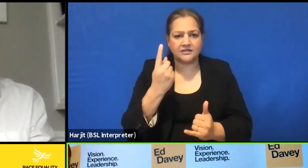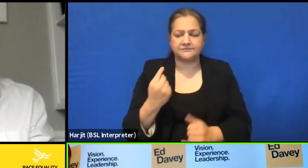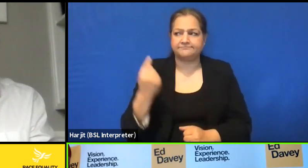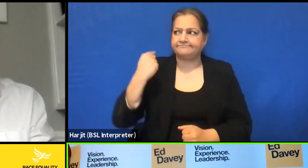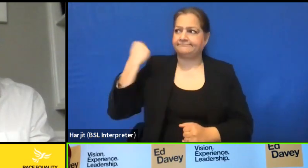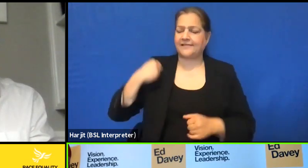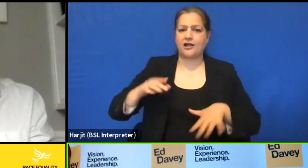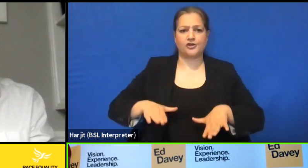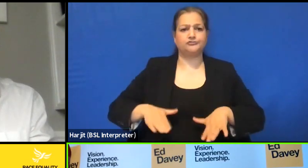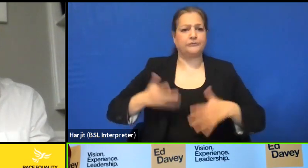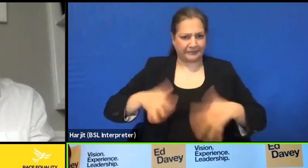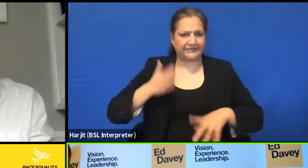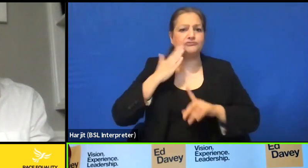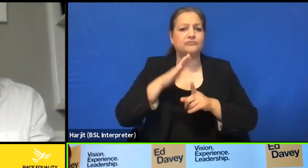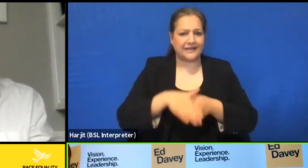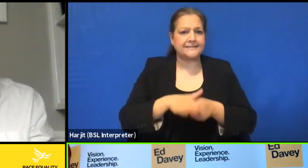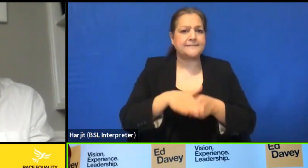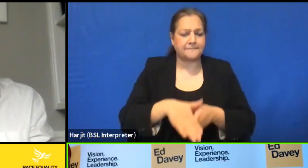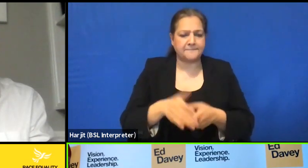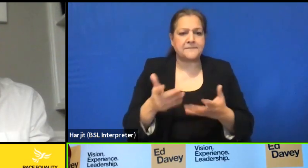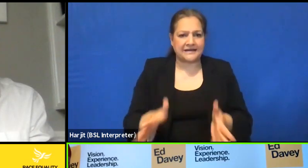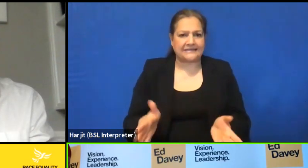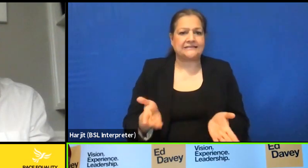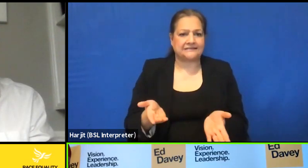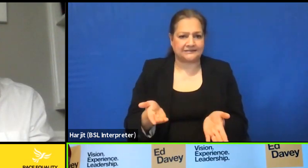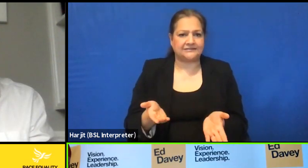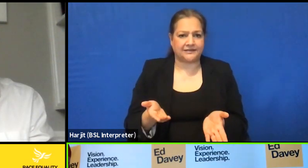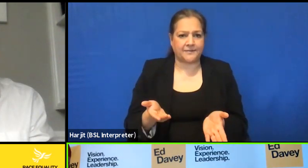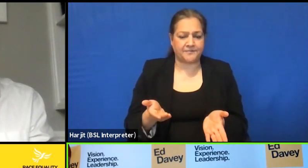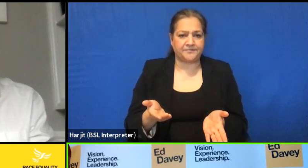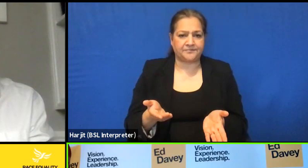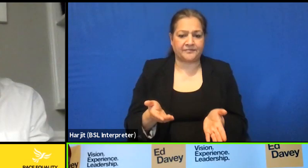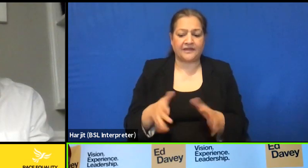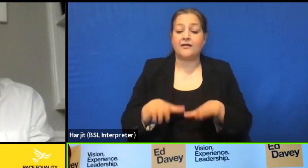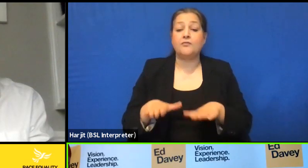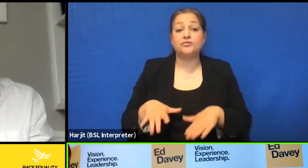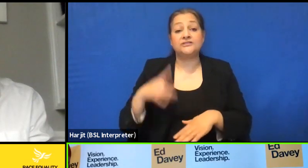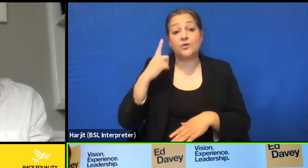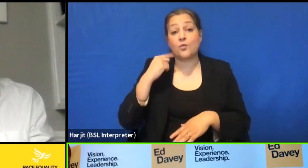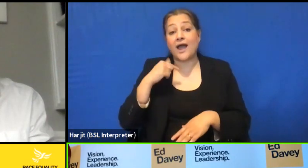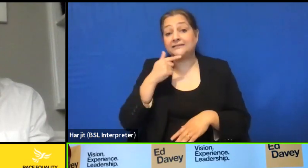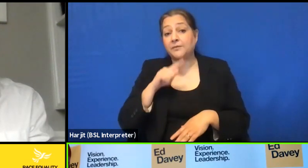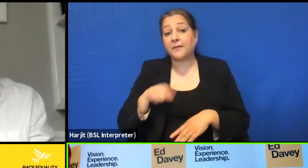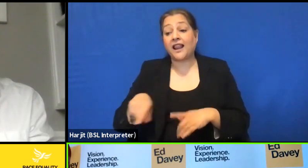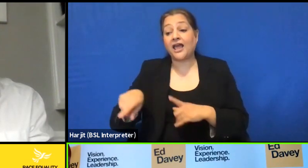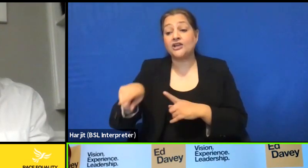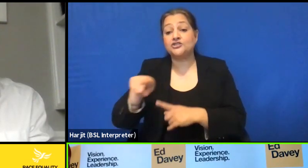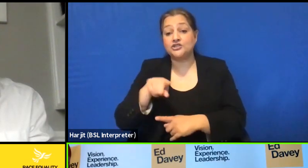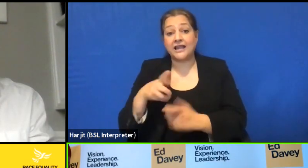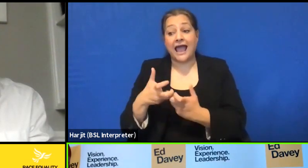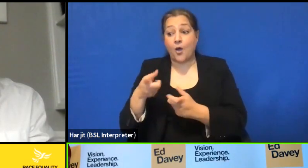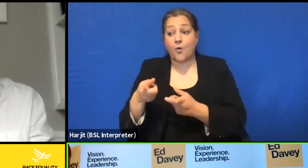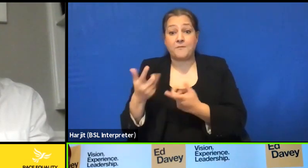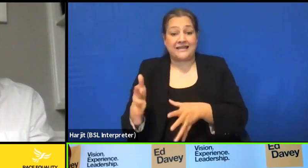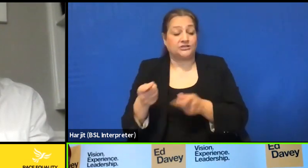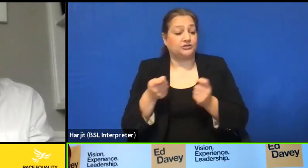country and how the white population in Britain treated people from other